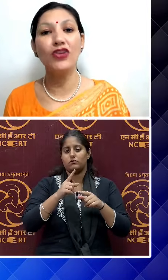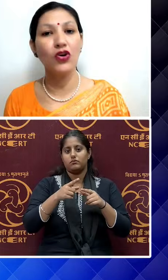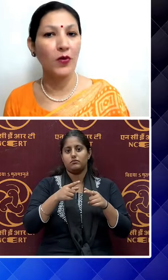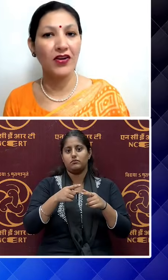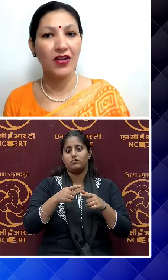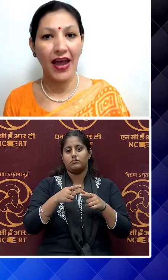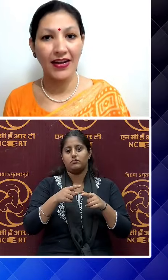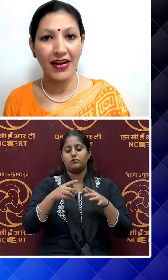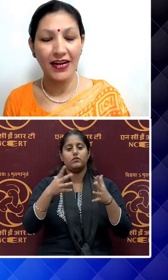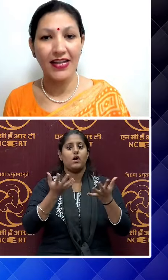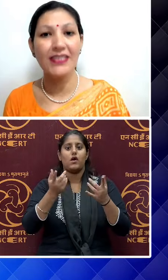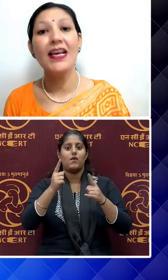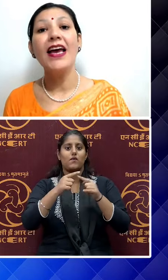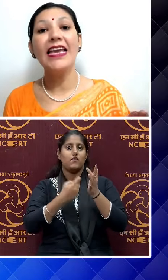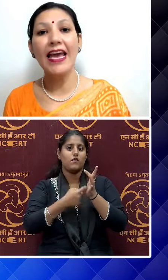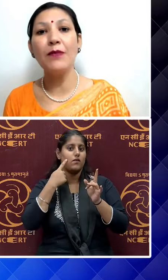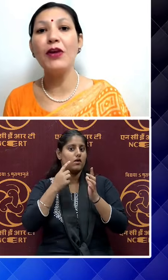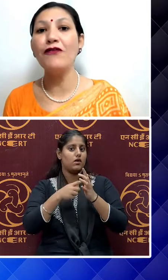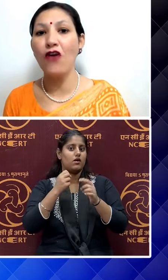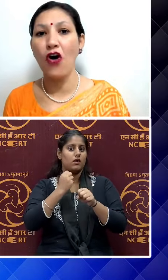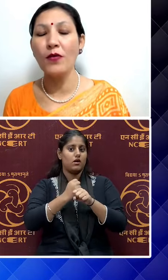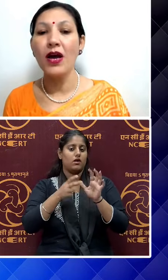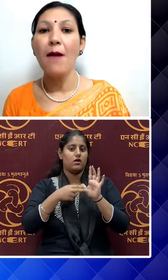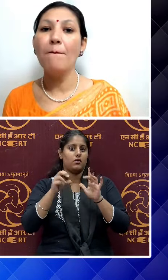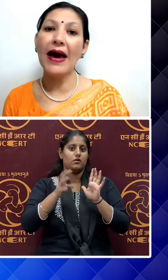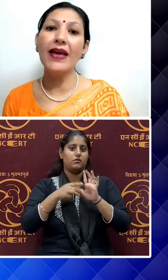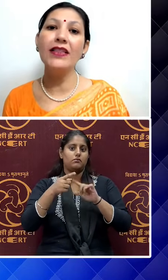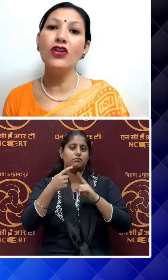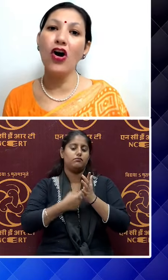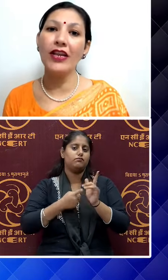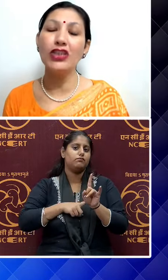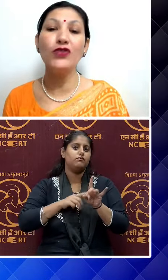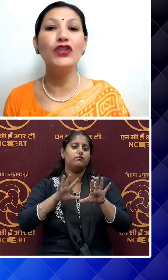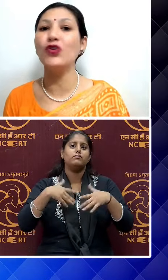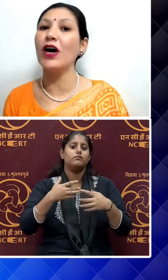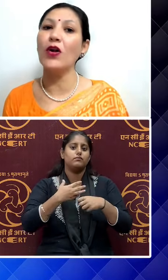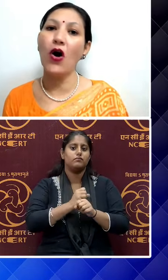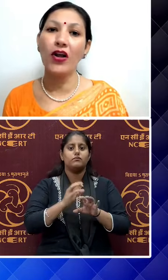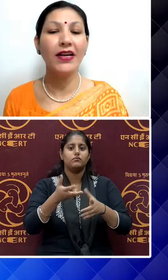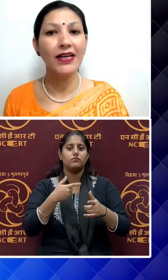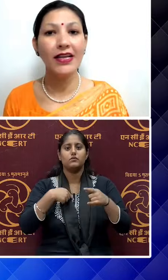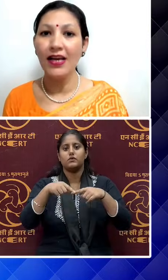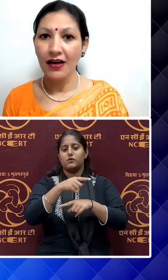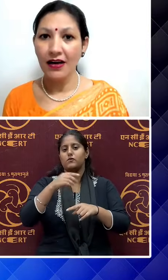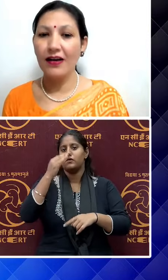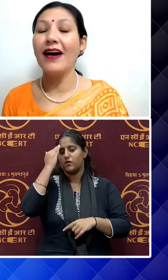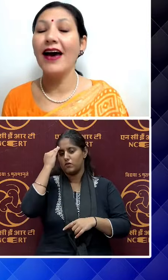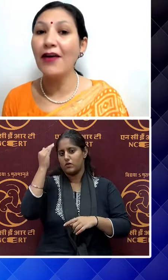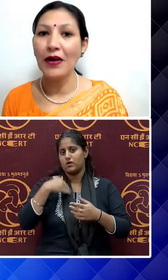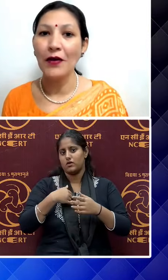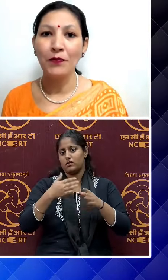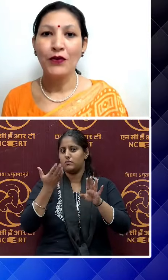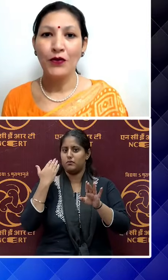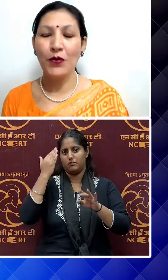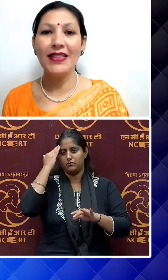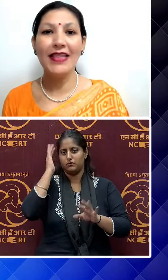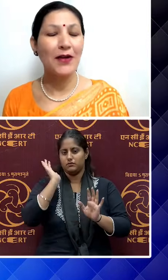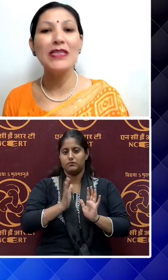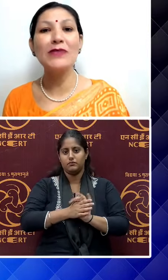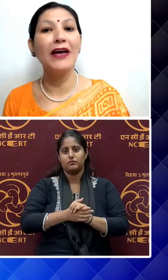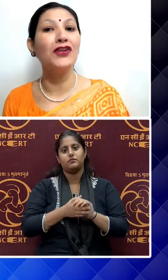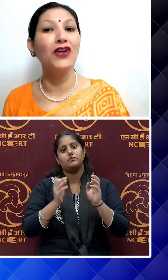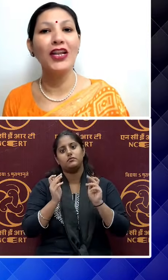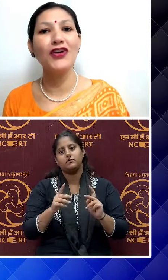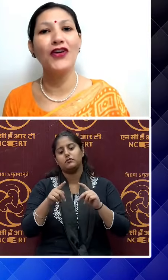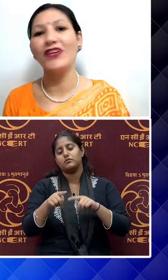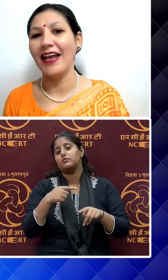these trigonometric identities can be formed by the knowledge which you are already having. Okay, that means